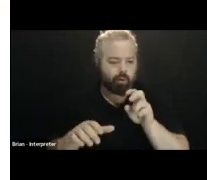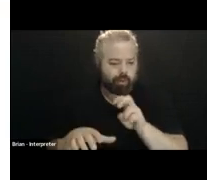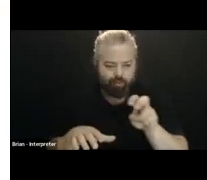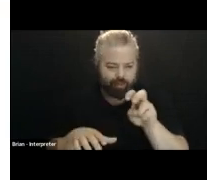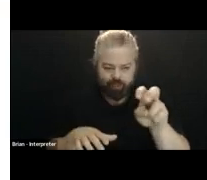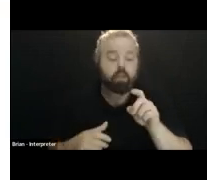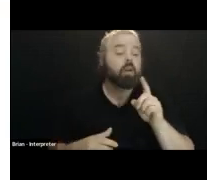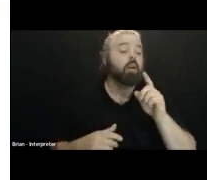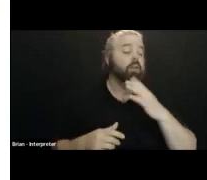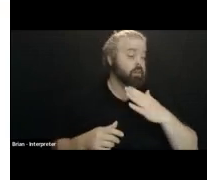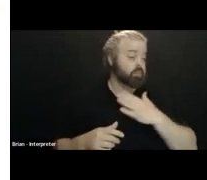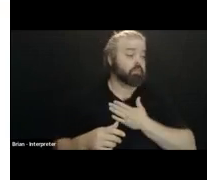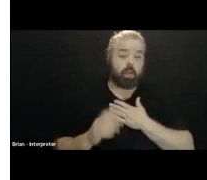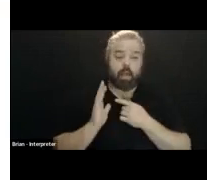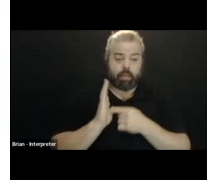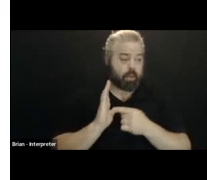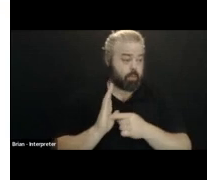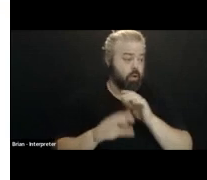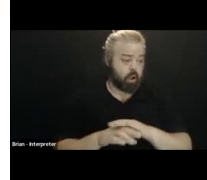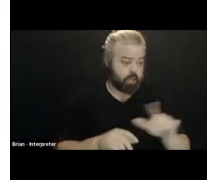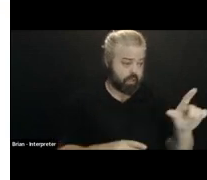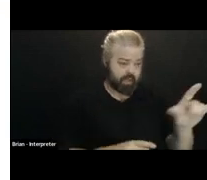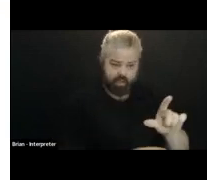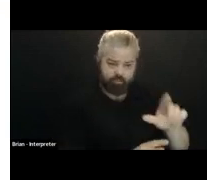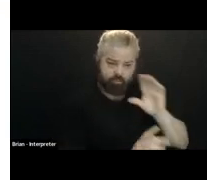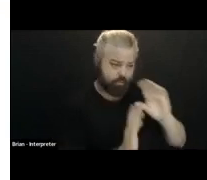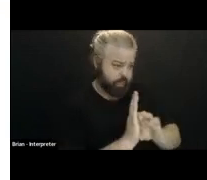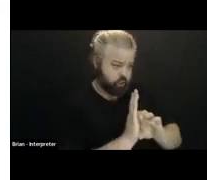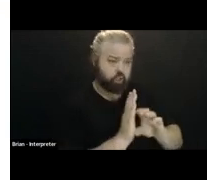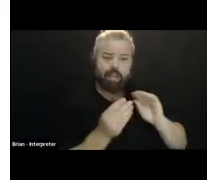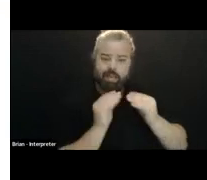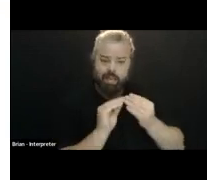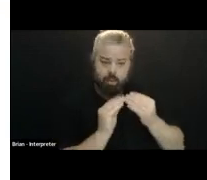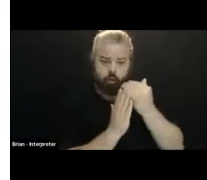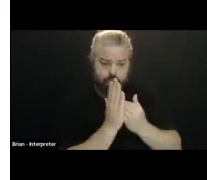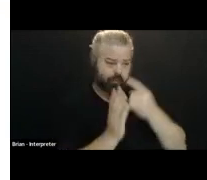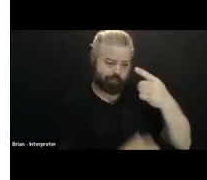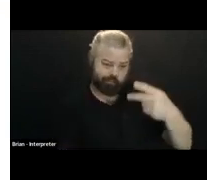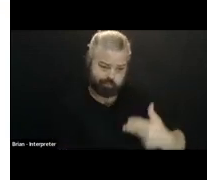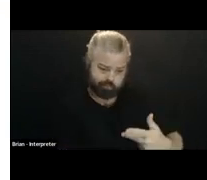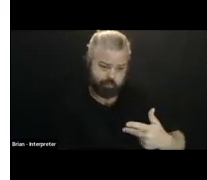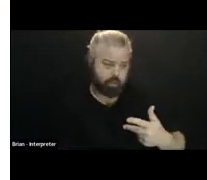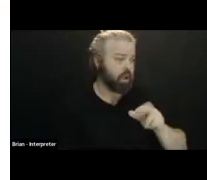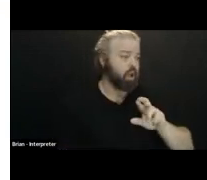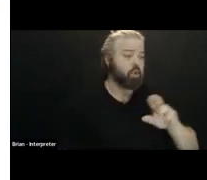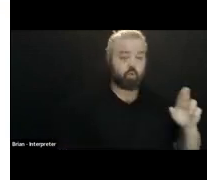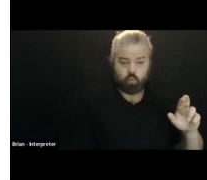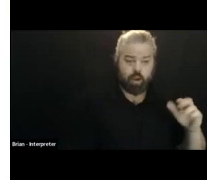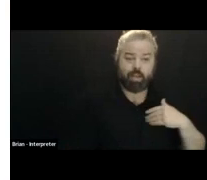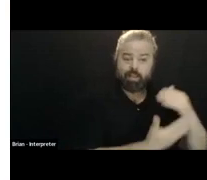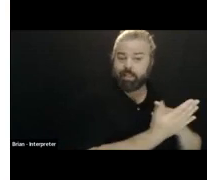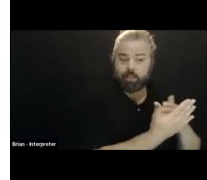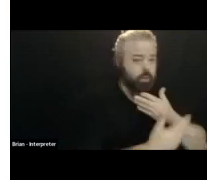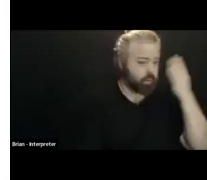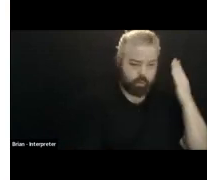I have on the left side, there's a numbered list, and on the right side, there's an unnumbered list, and